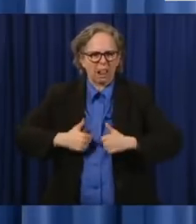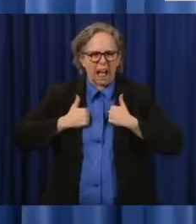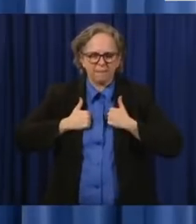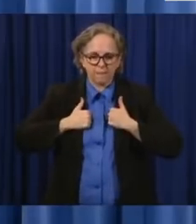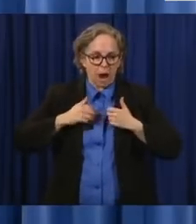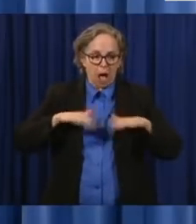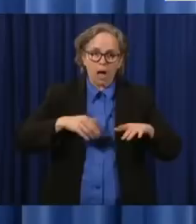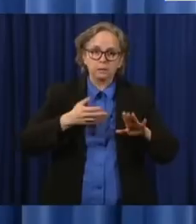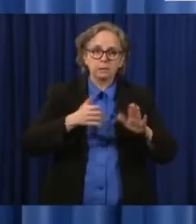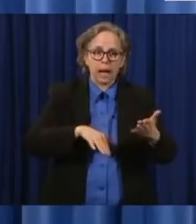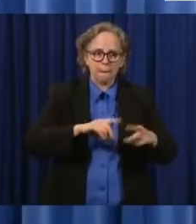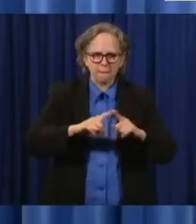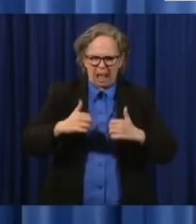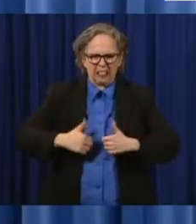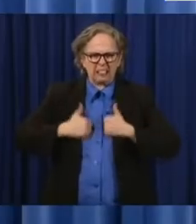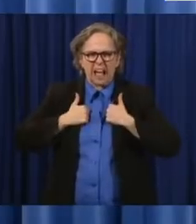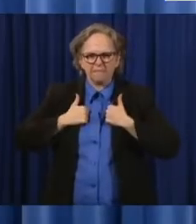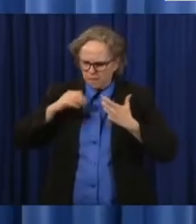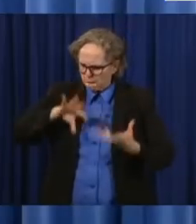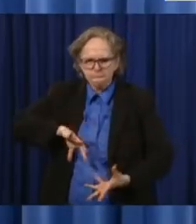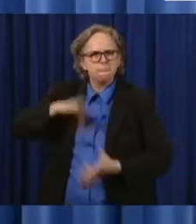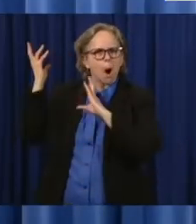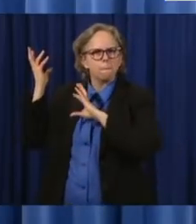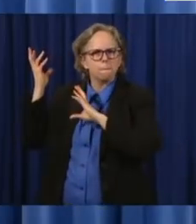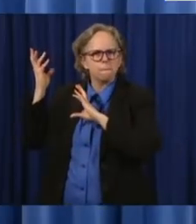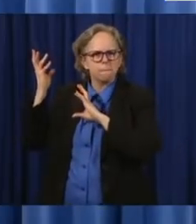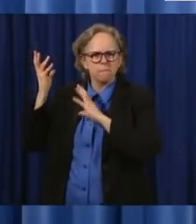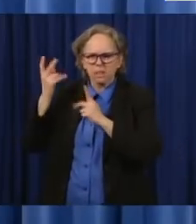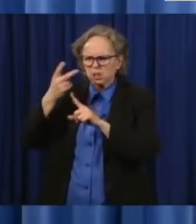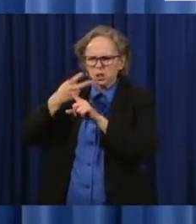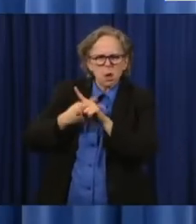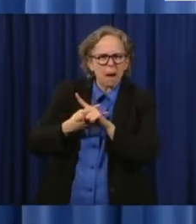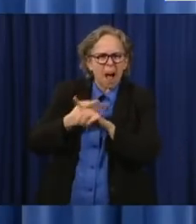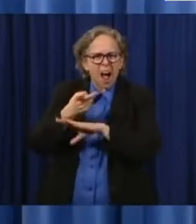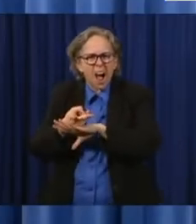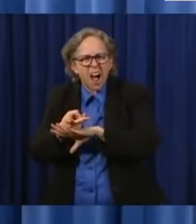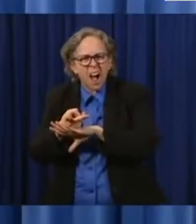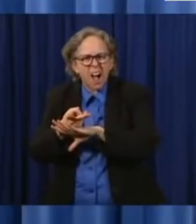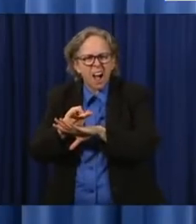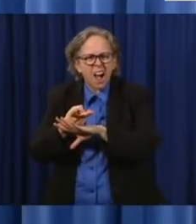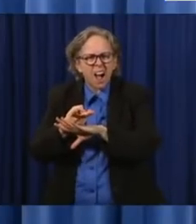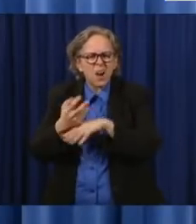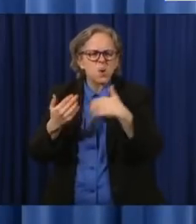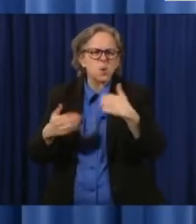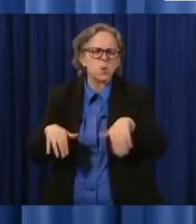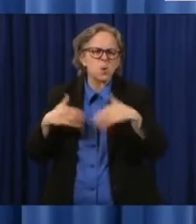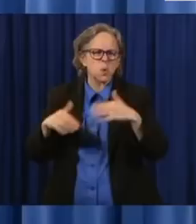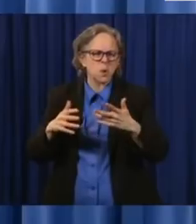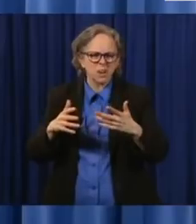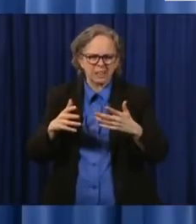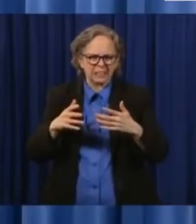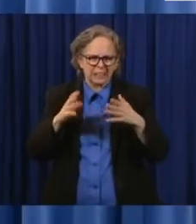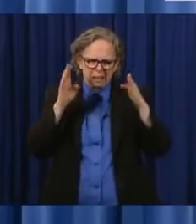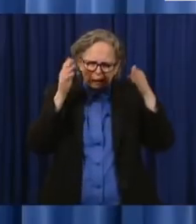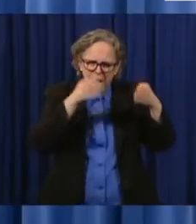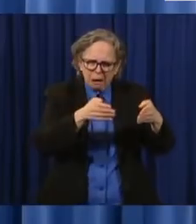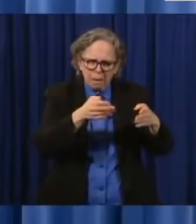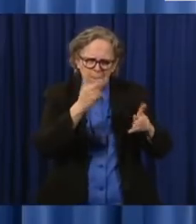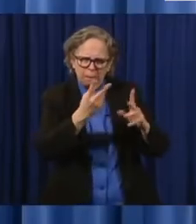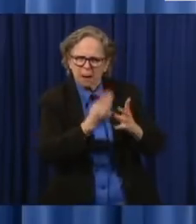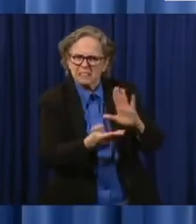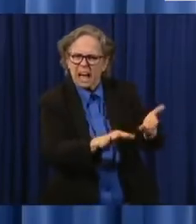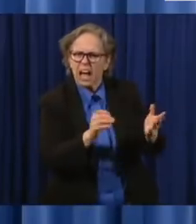They live, and so it shouldn't be just the deaths that we count. It should be the